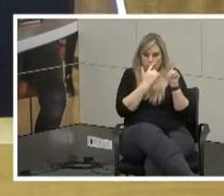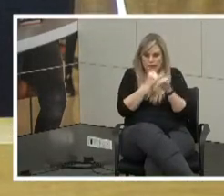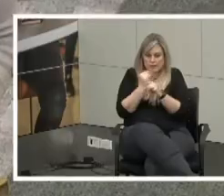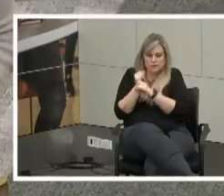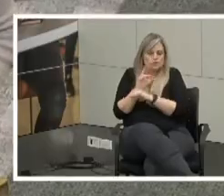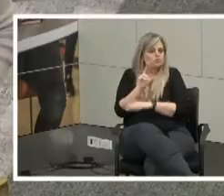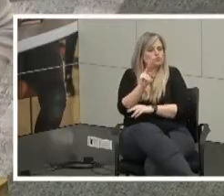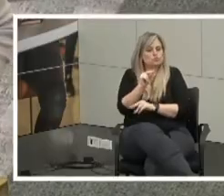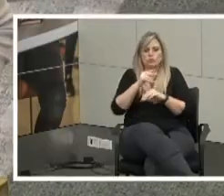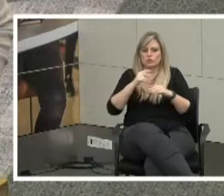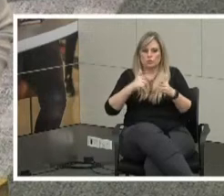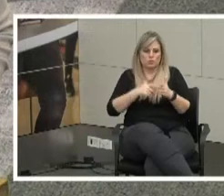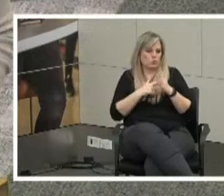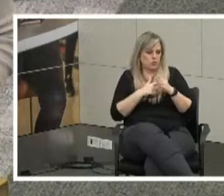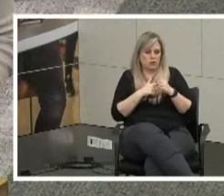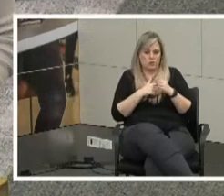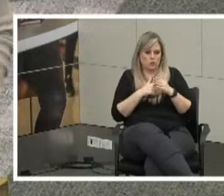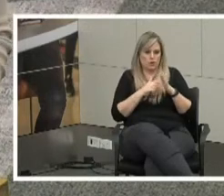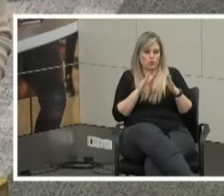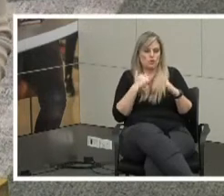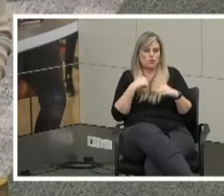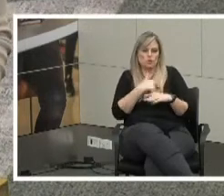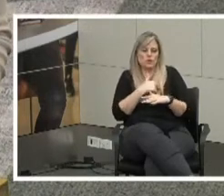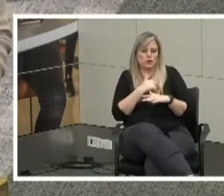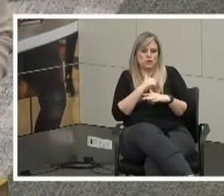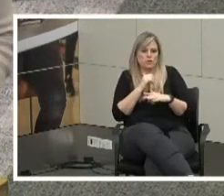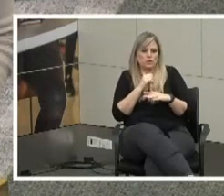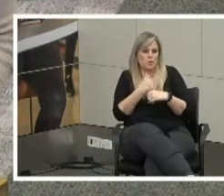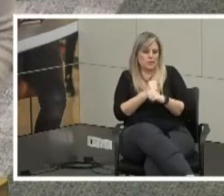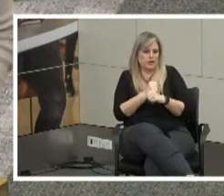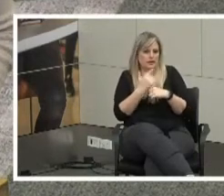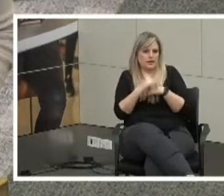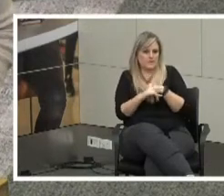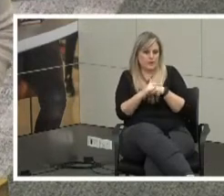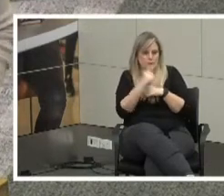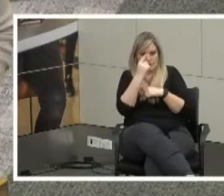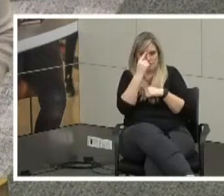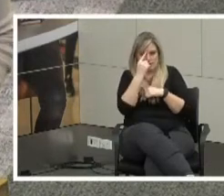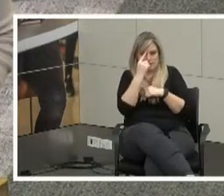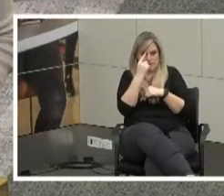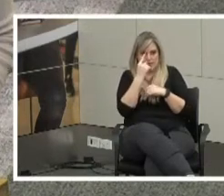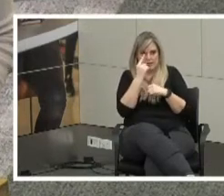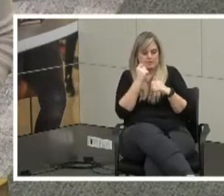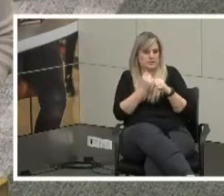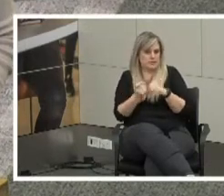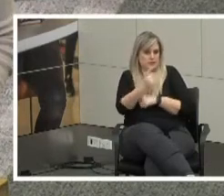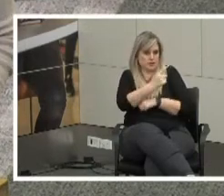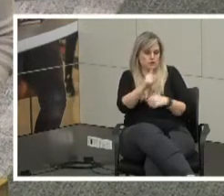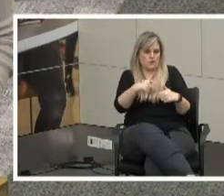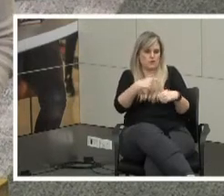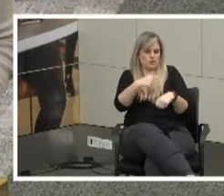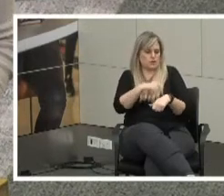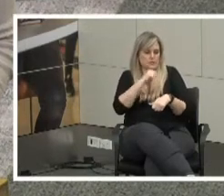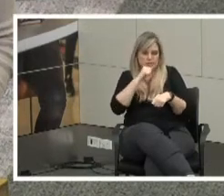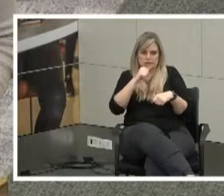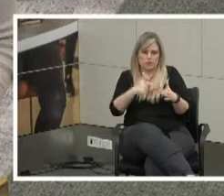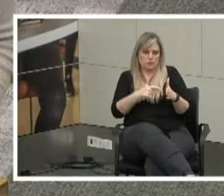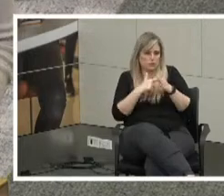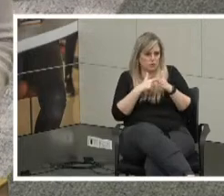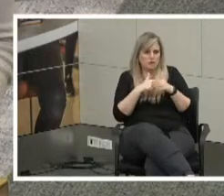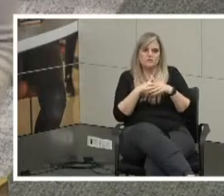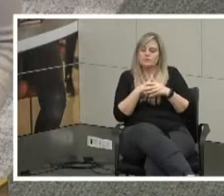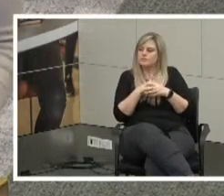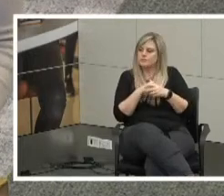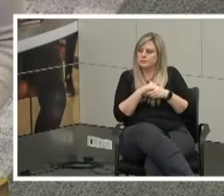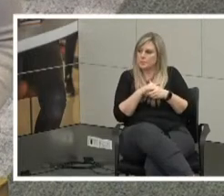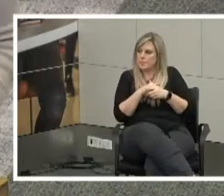that it's not required for we're we're U making it available next year for the first time and it's not required it's